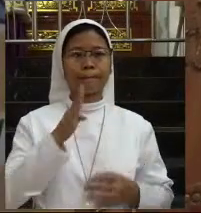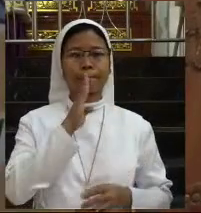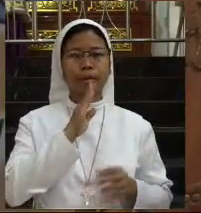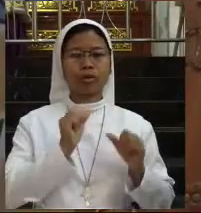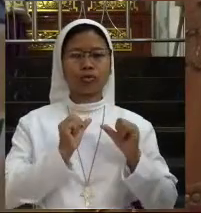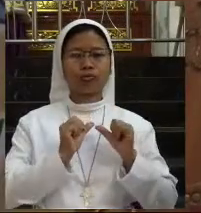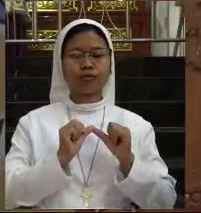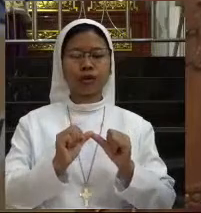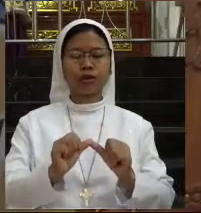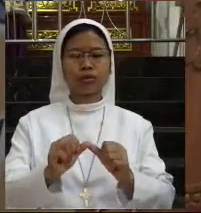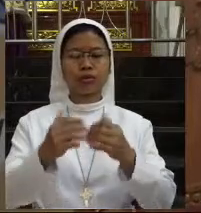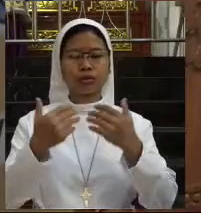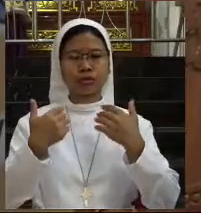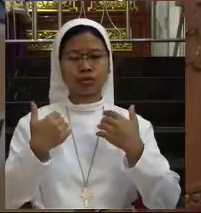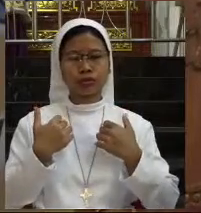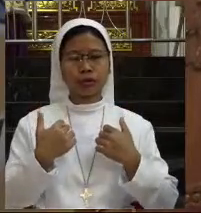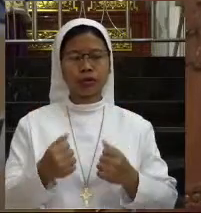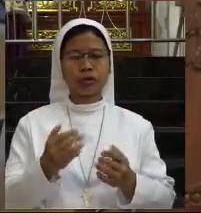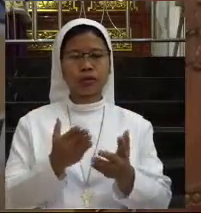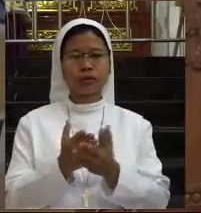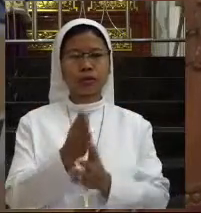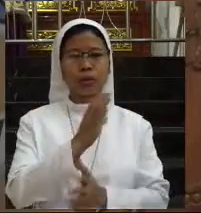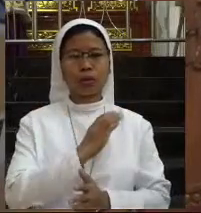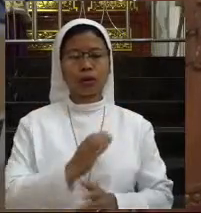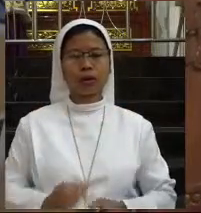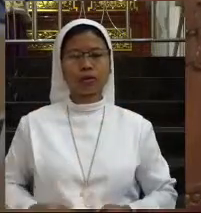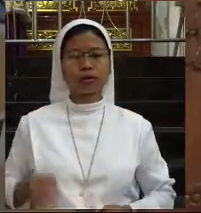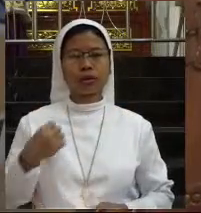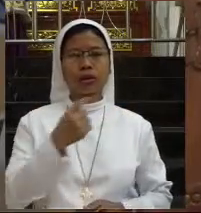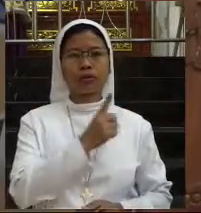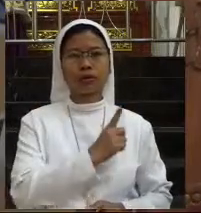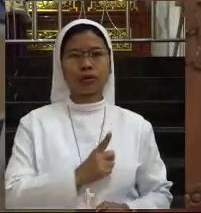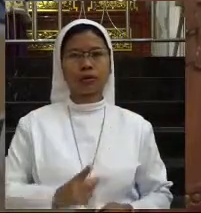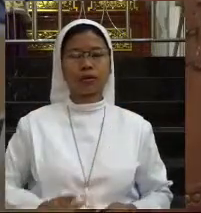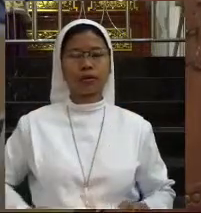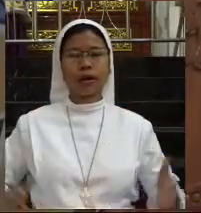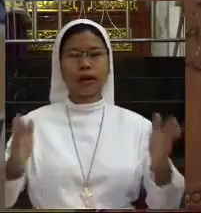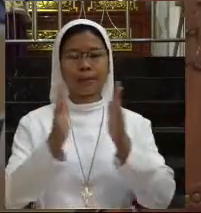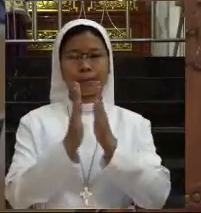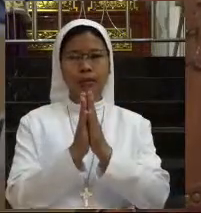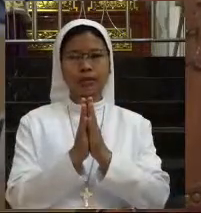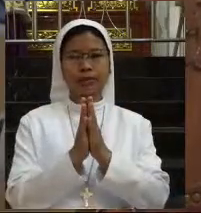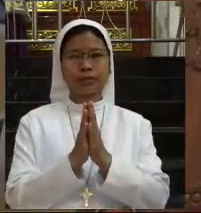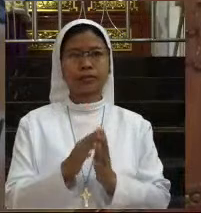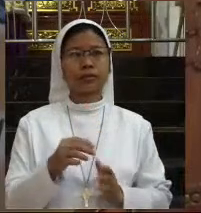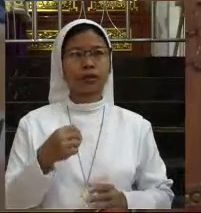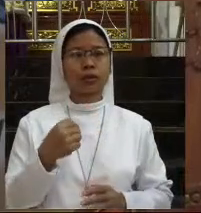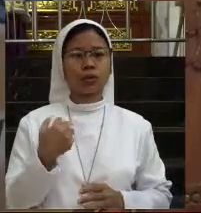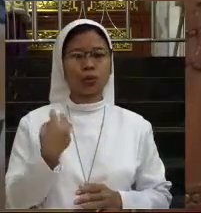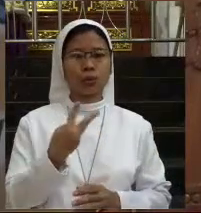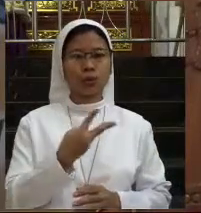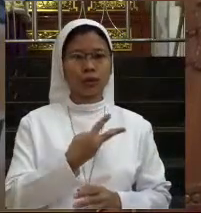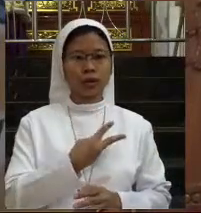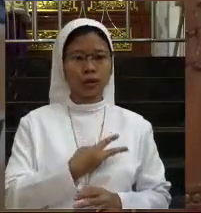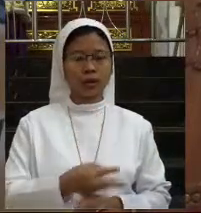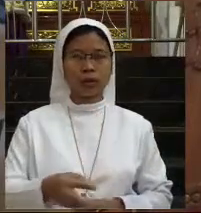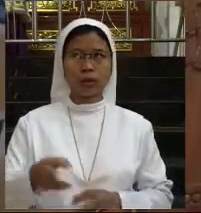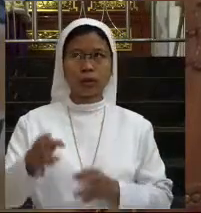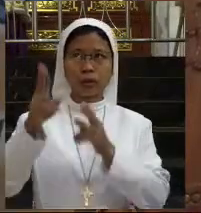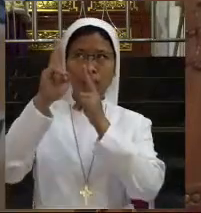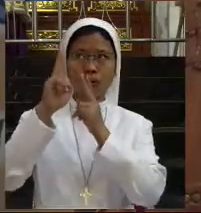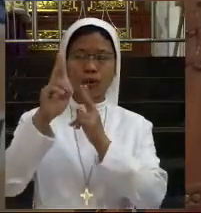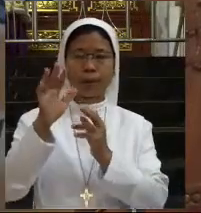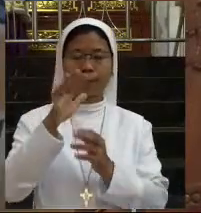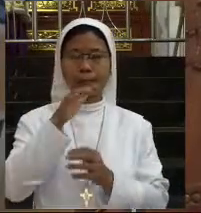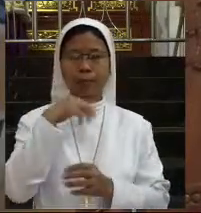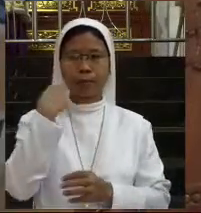constantly sustained through Christ our Lord. Amen. We pay homage to our Blessed Mother, our